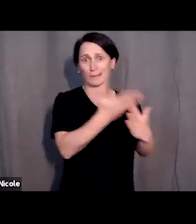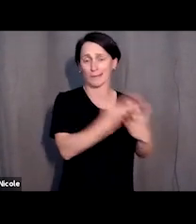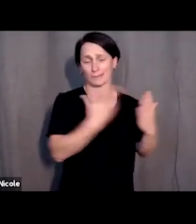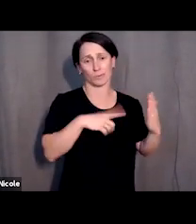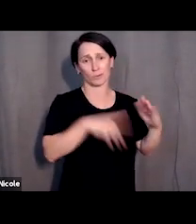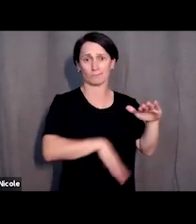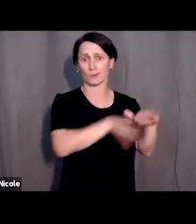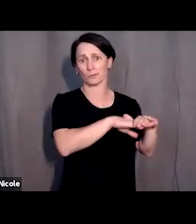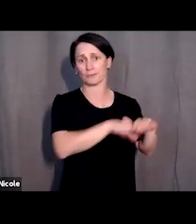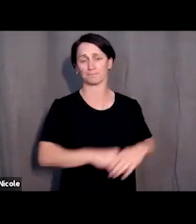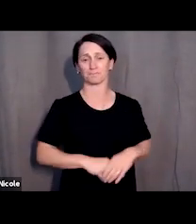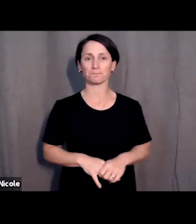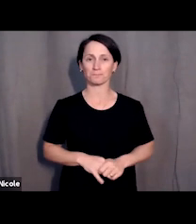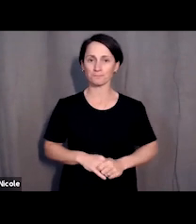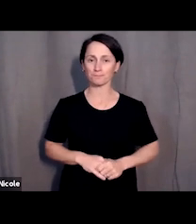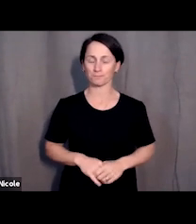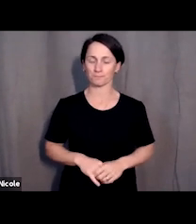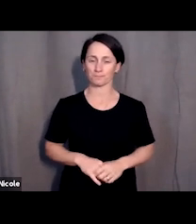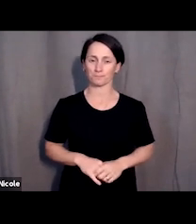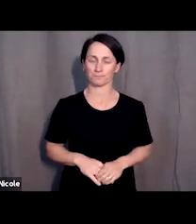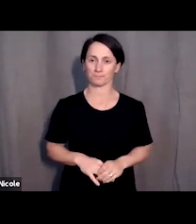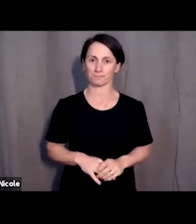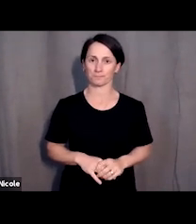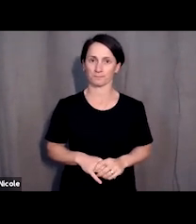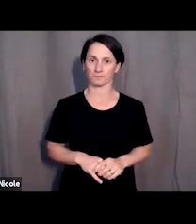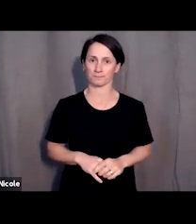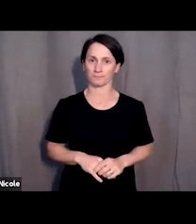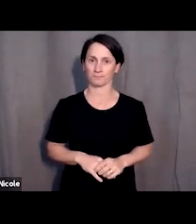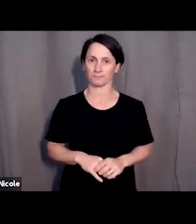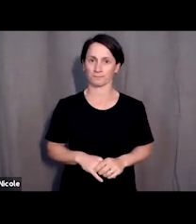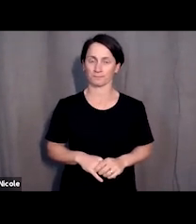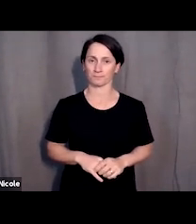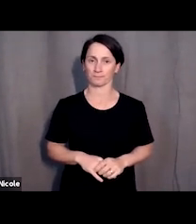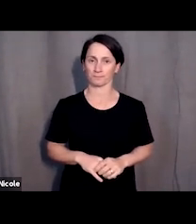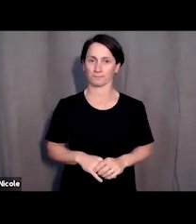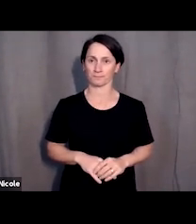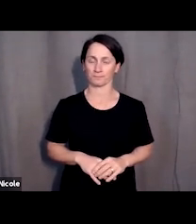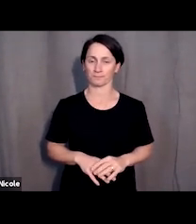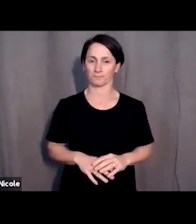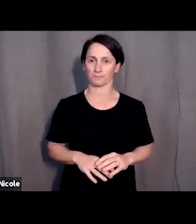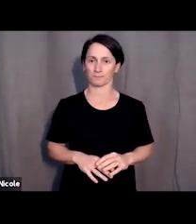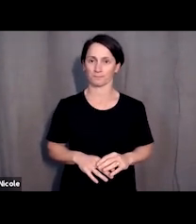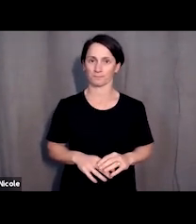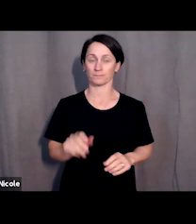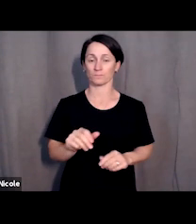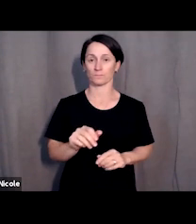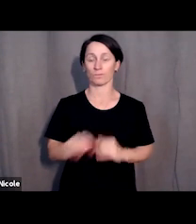them. And people's mental illness and they've been